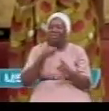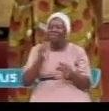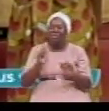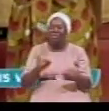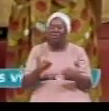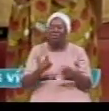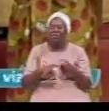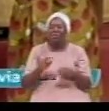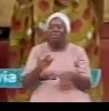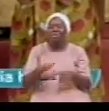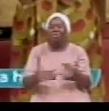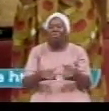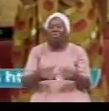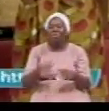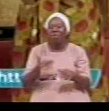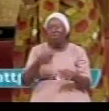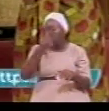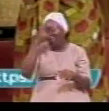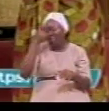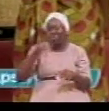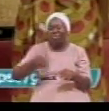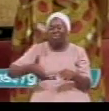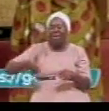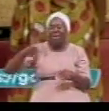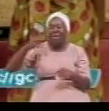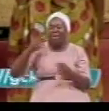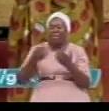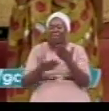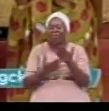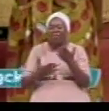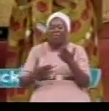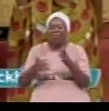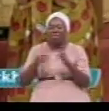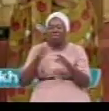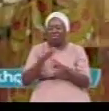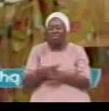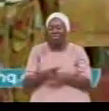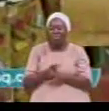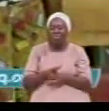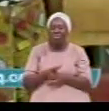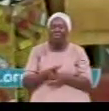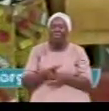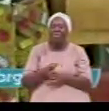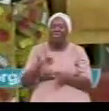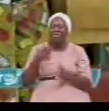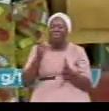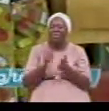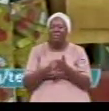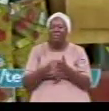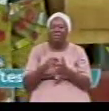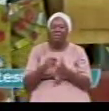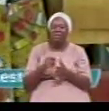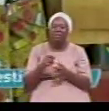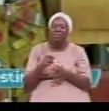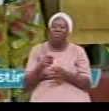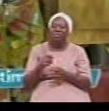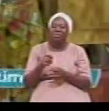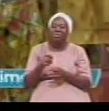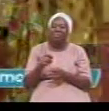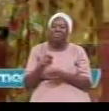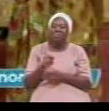walk because of high BP. So she's saying her sister has been helping her